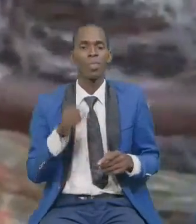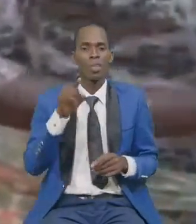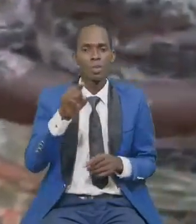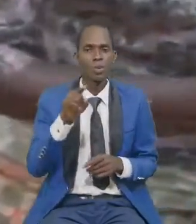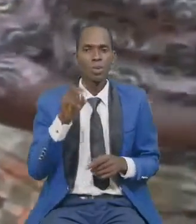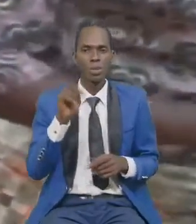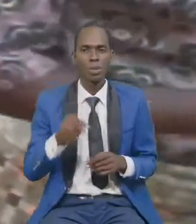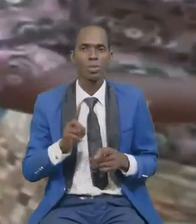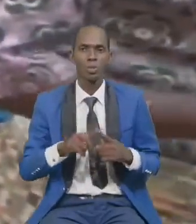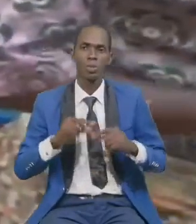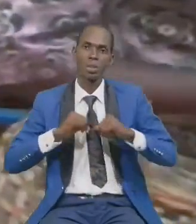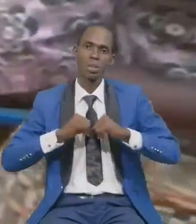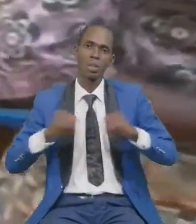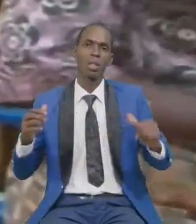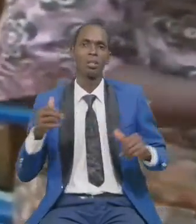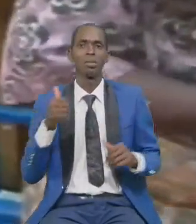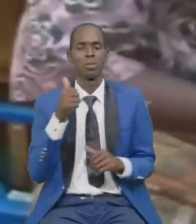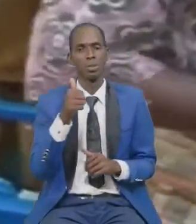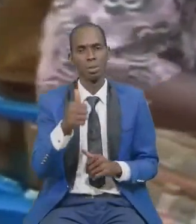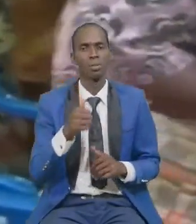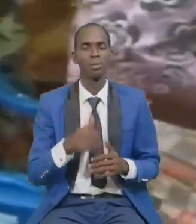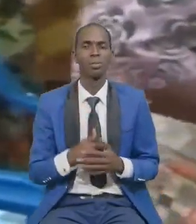self-denial.